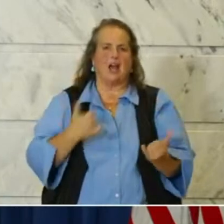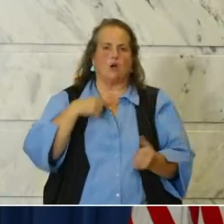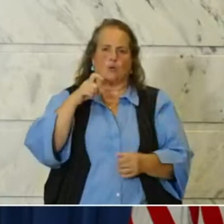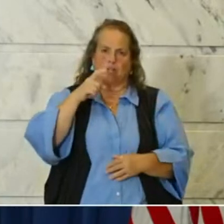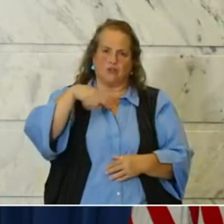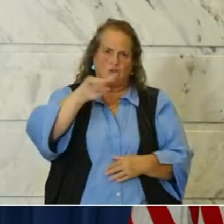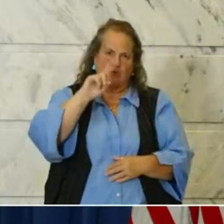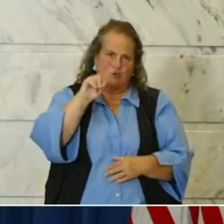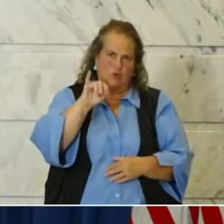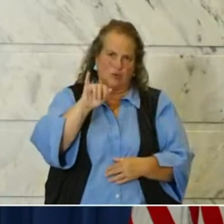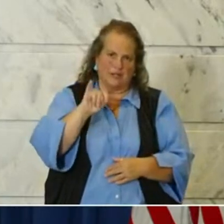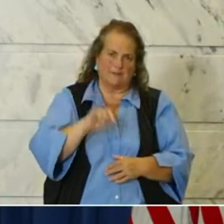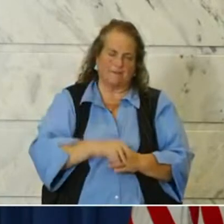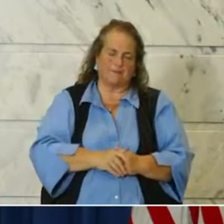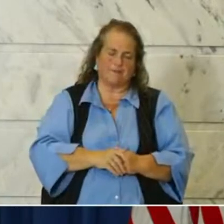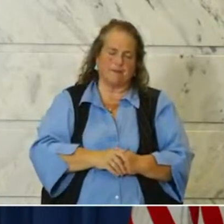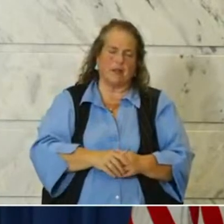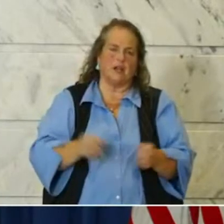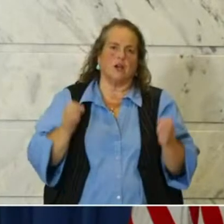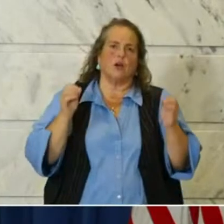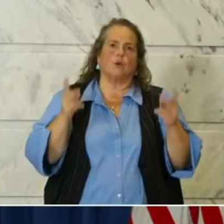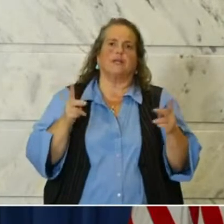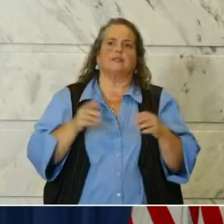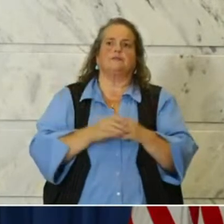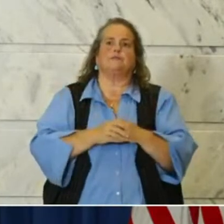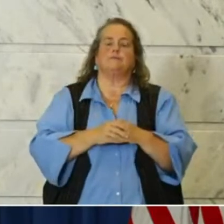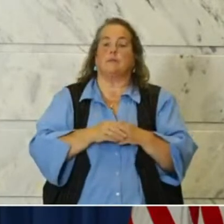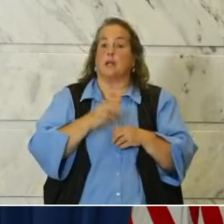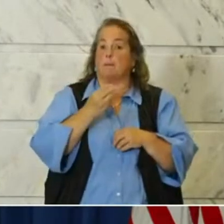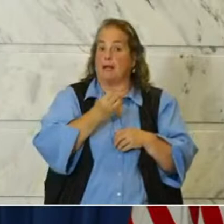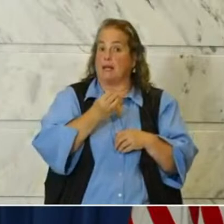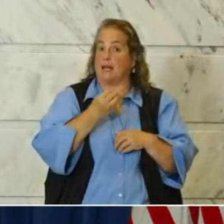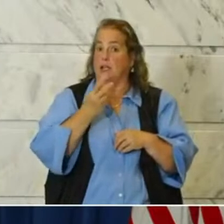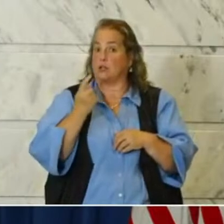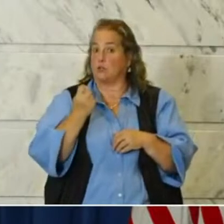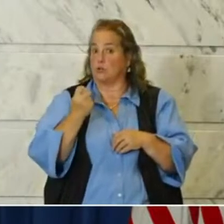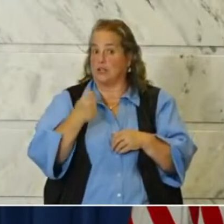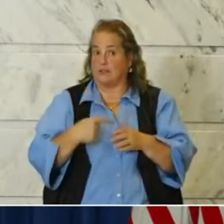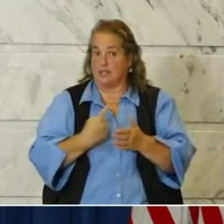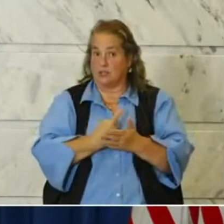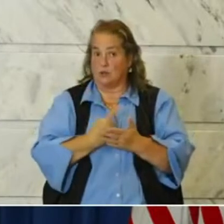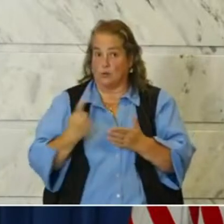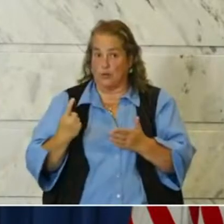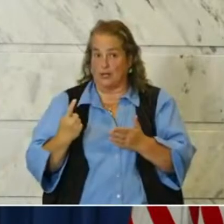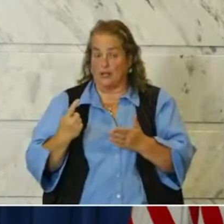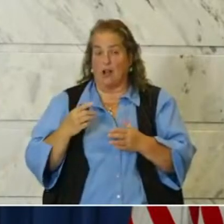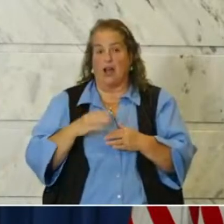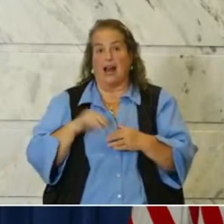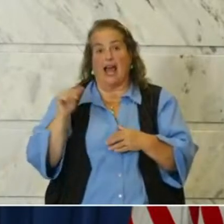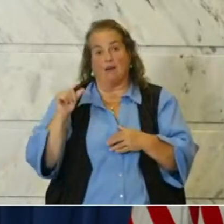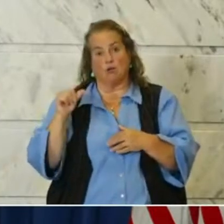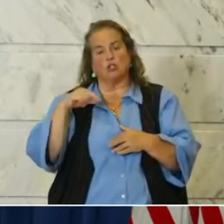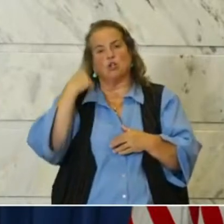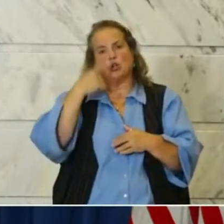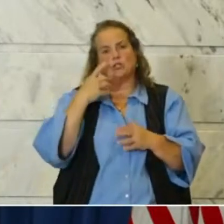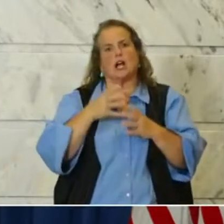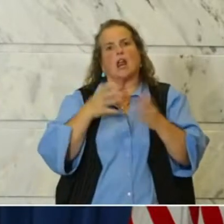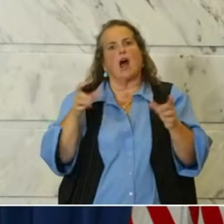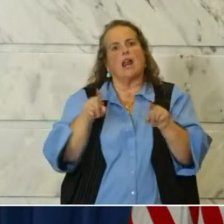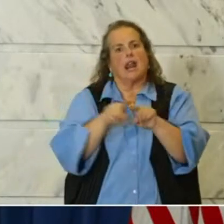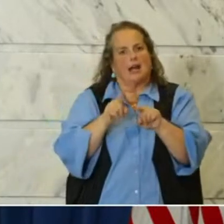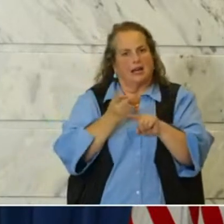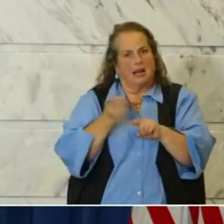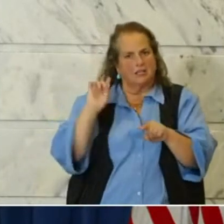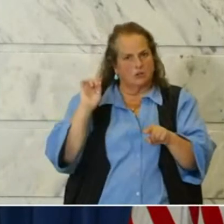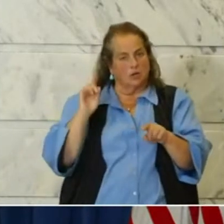it. All right, everybody. Monday and Tuesday of this week, at least on average, looks a lot like last